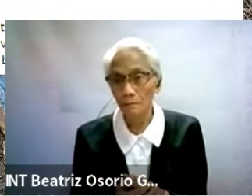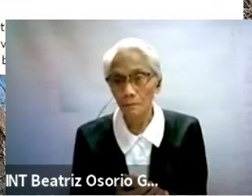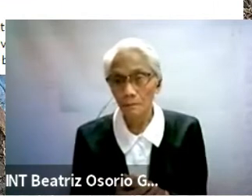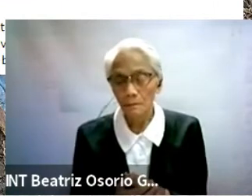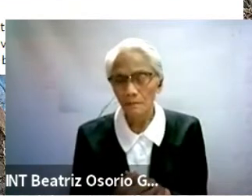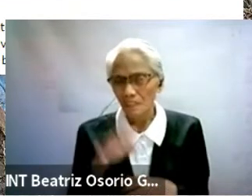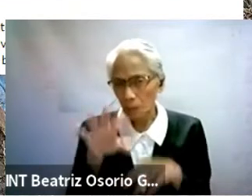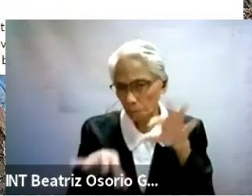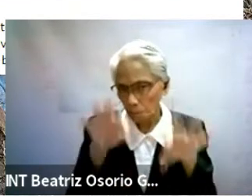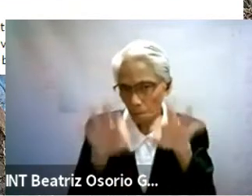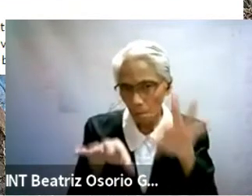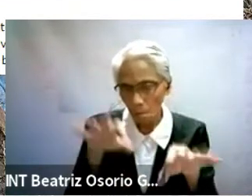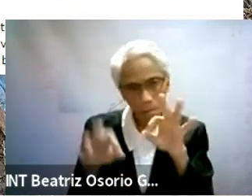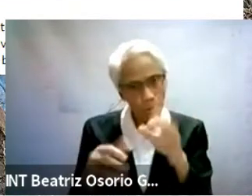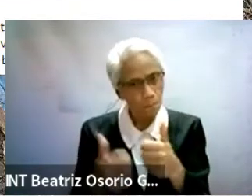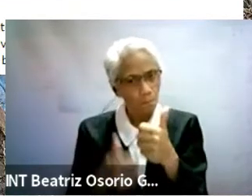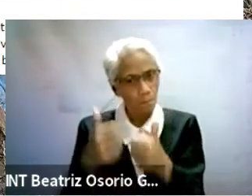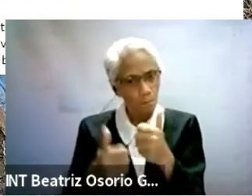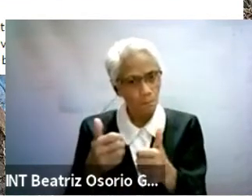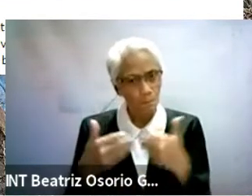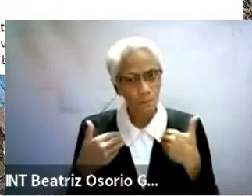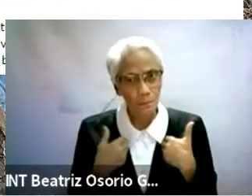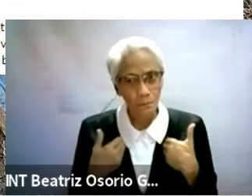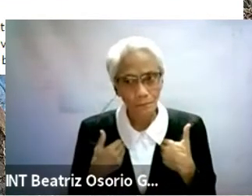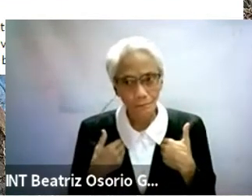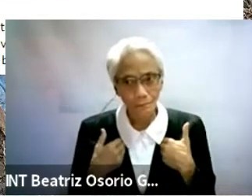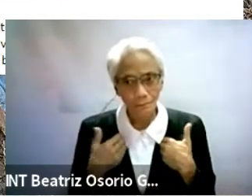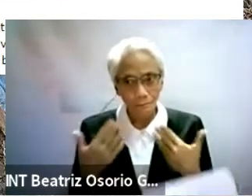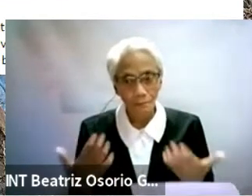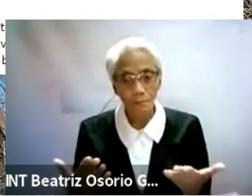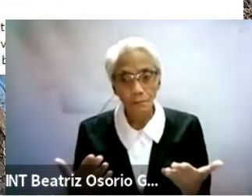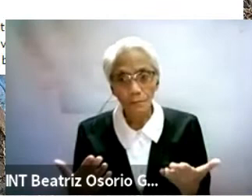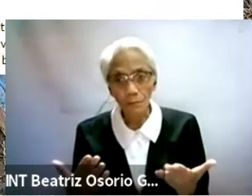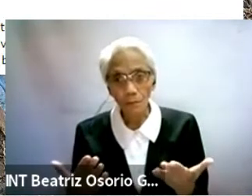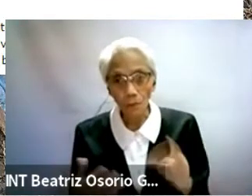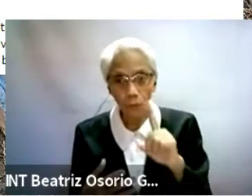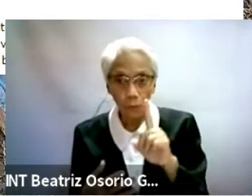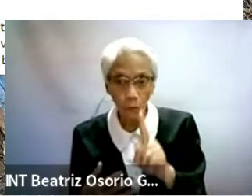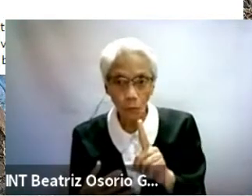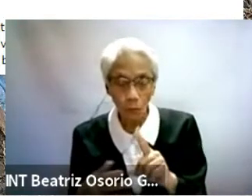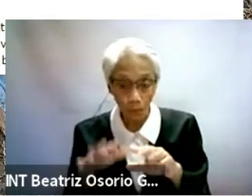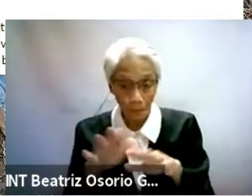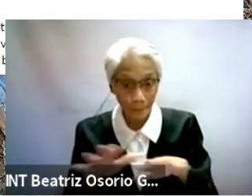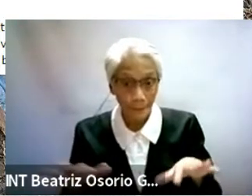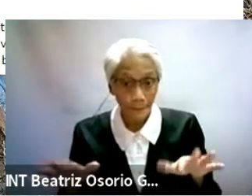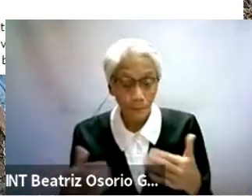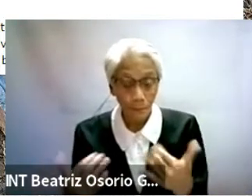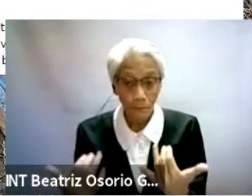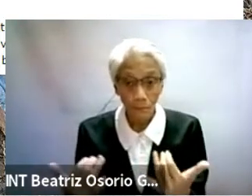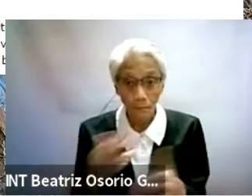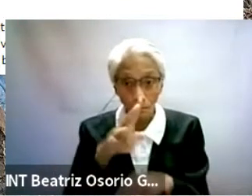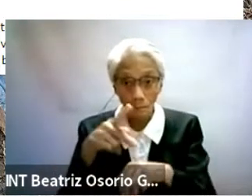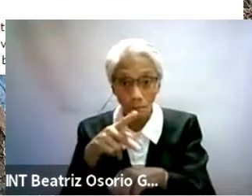findings on which captures some of the dilemma really for the general comment that one in two children in the Philippines now use